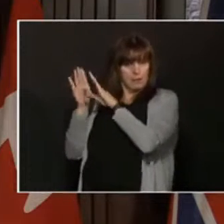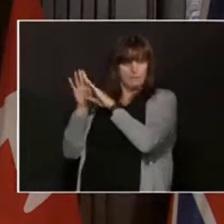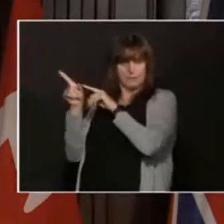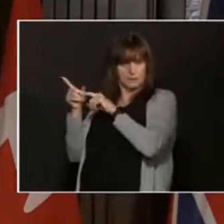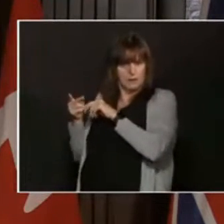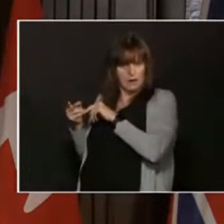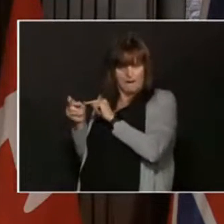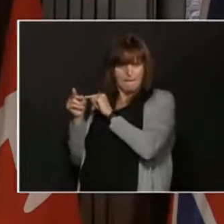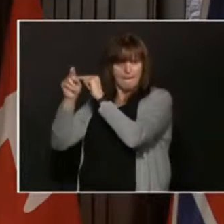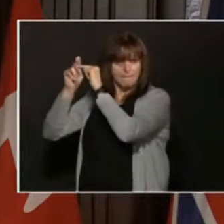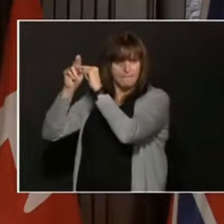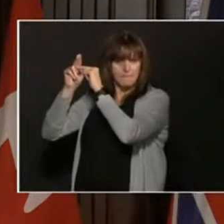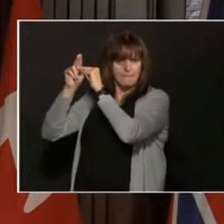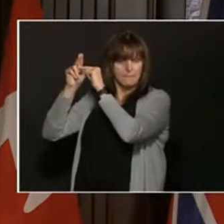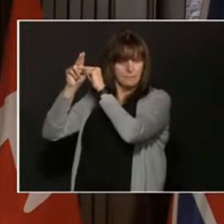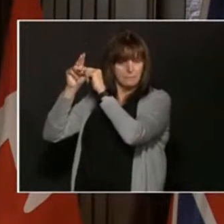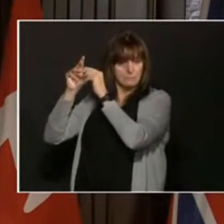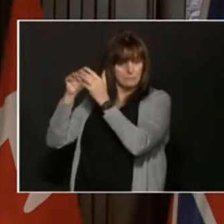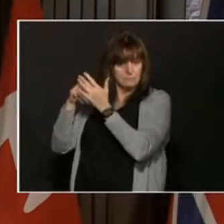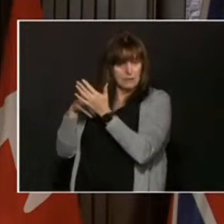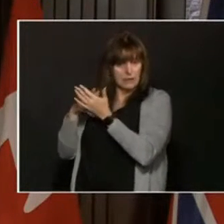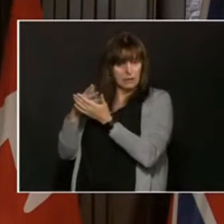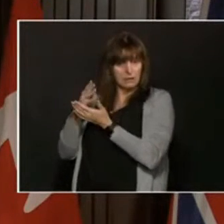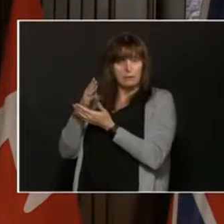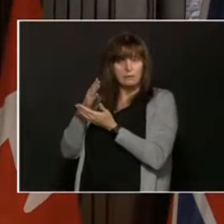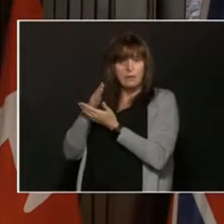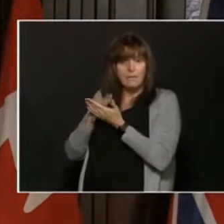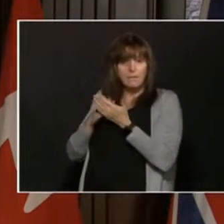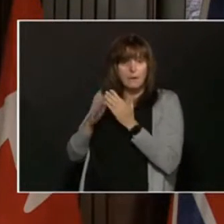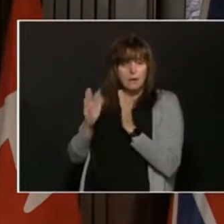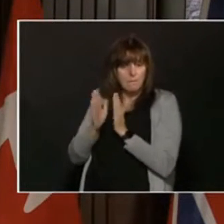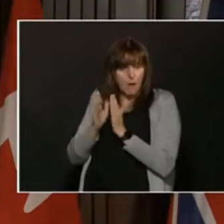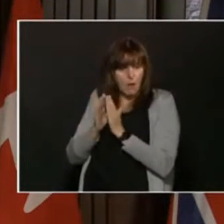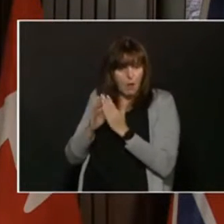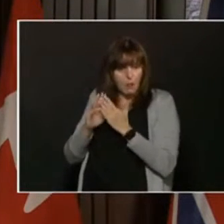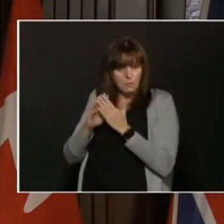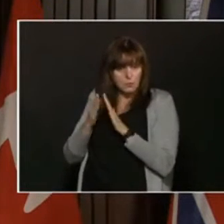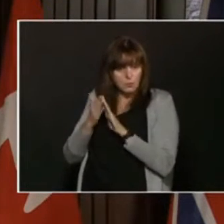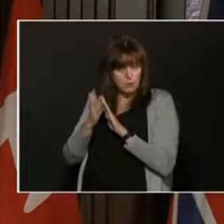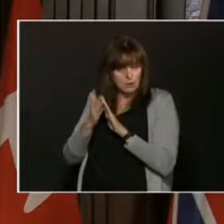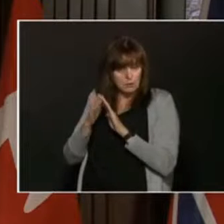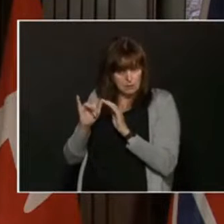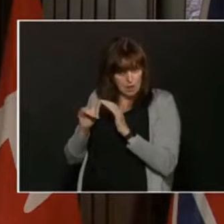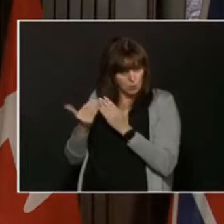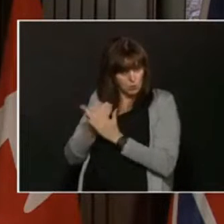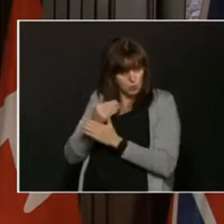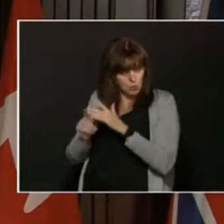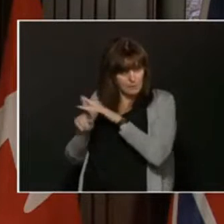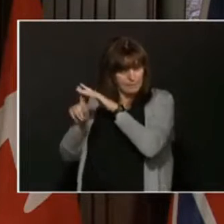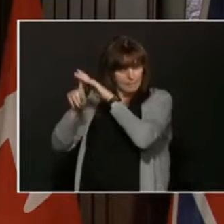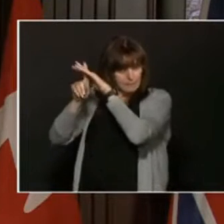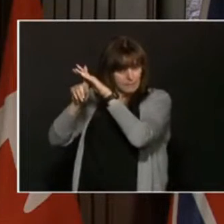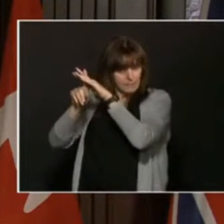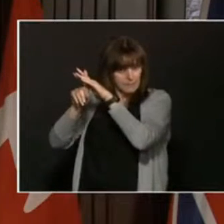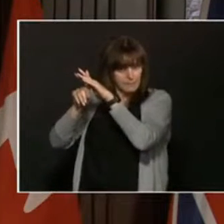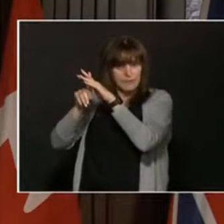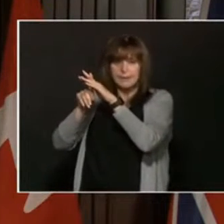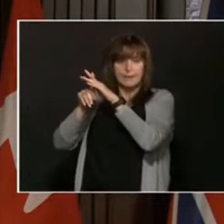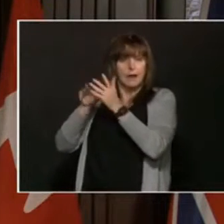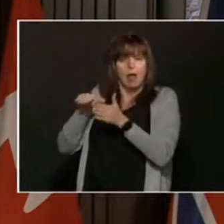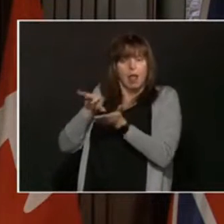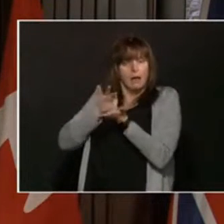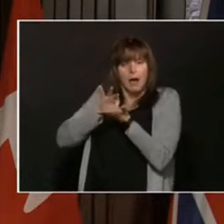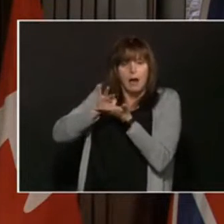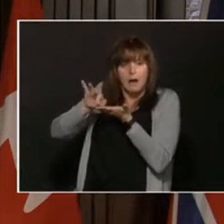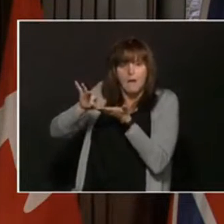be seeing this new variant in some of these communities spreading. It's hard to tell because we don't know about the prevalence of the new variant yet. The second thing is if